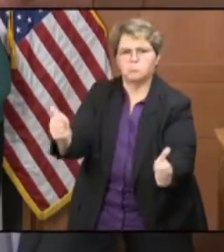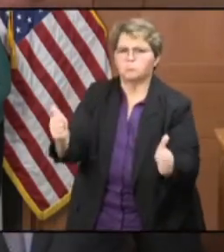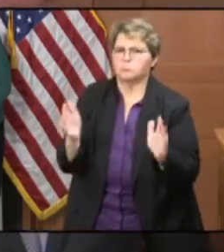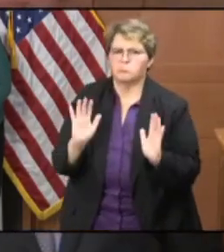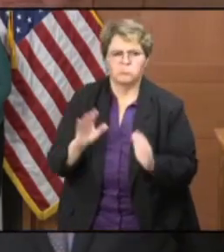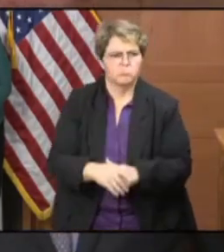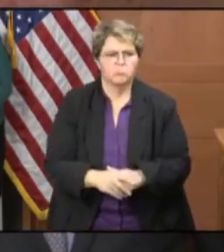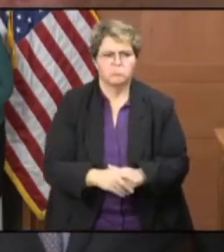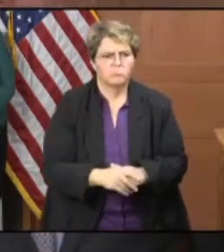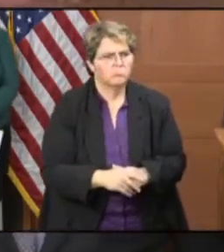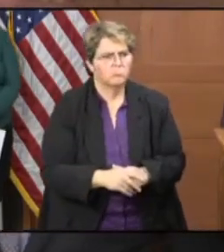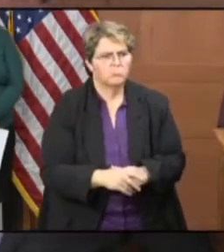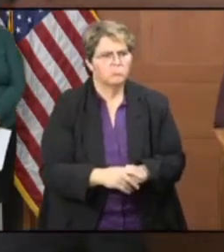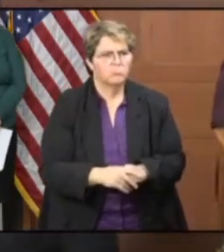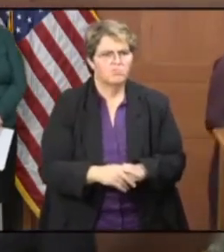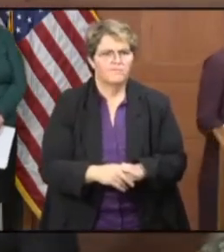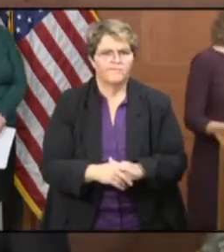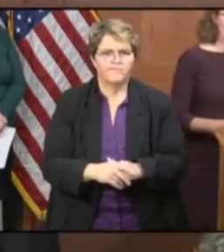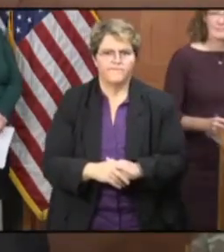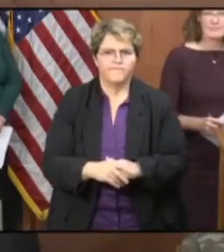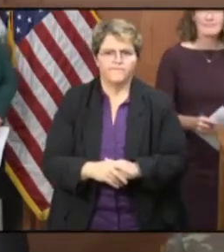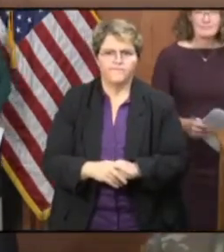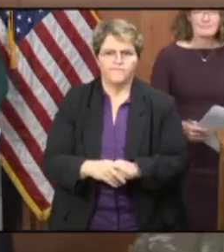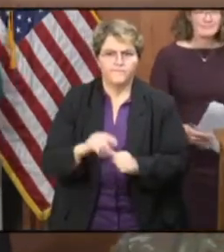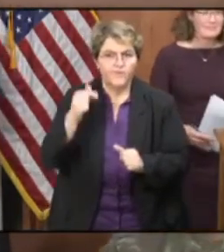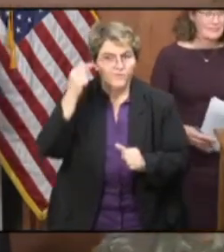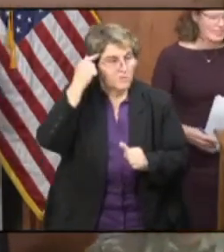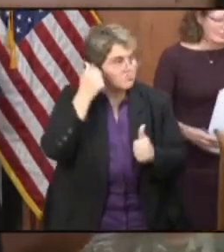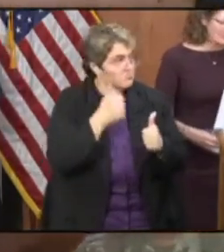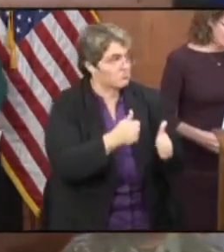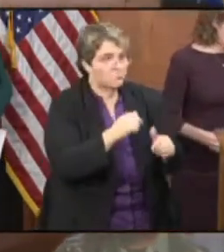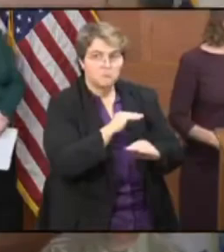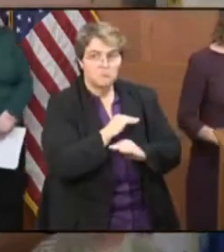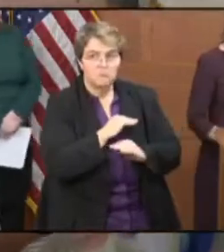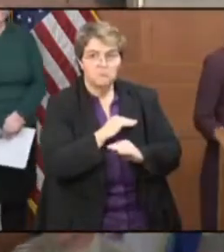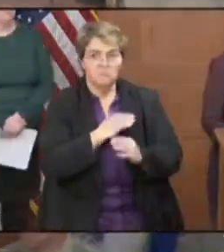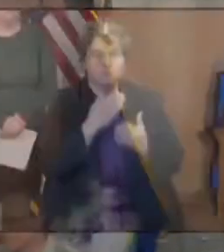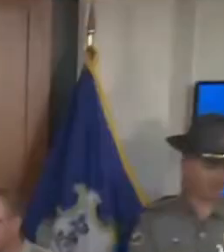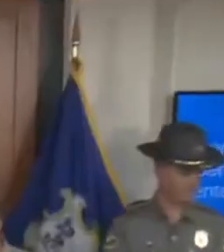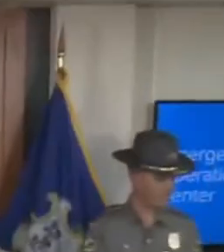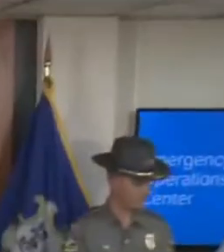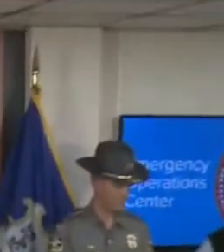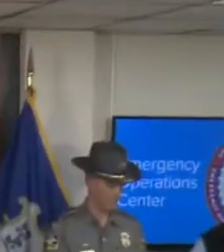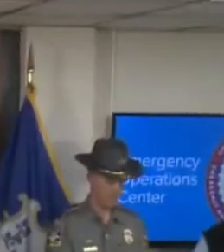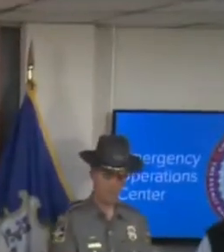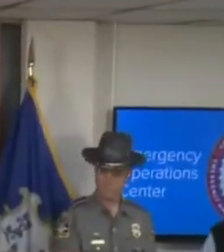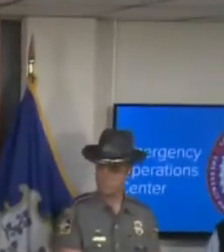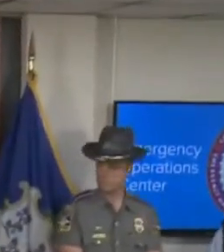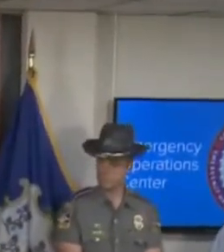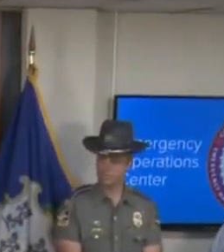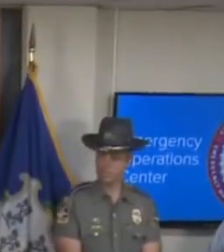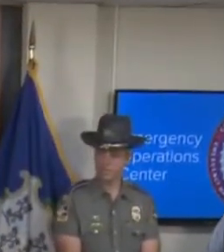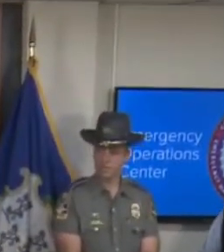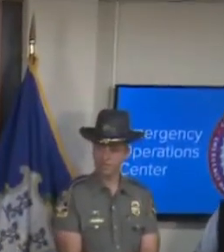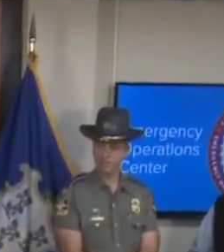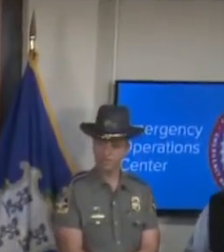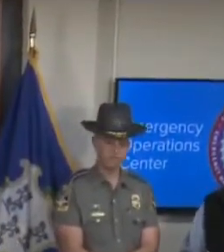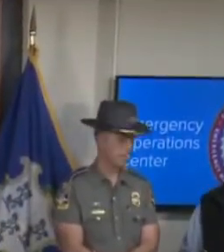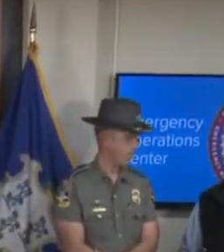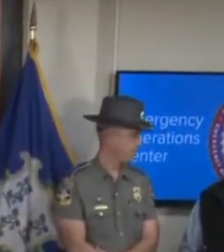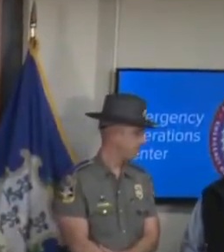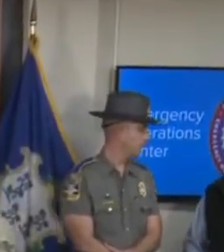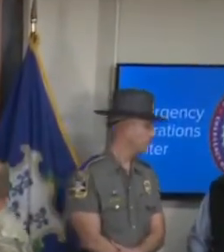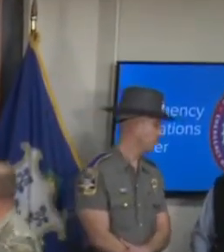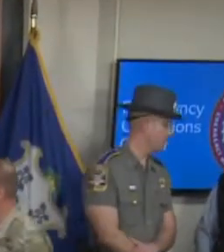Great. We good, Brenda? I think we're good. Thanks, everybody. Thank you. Say your phone, sir. It's not No, mine. I don't think